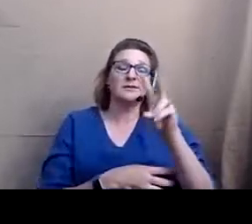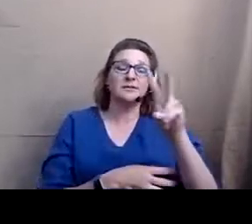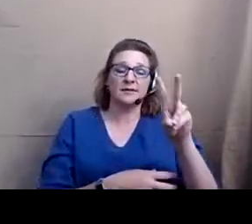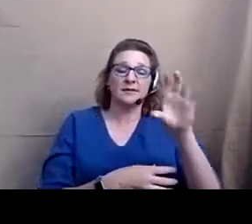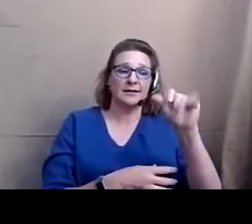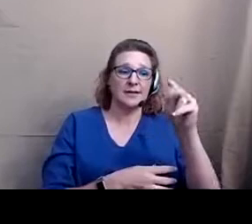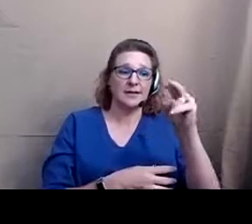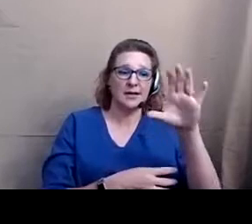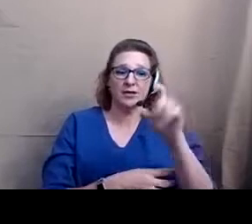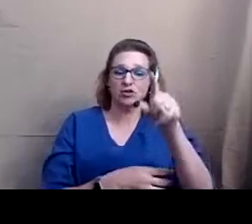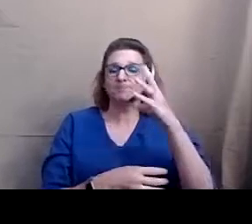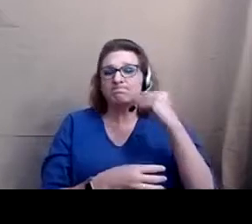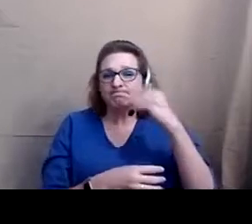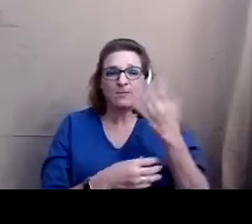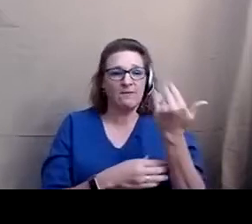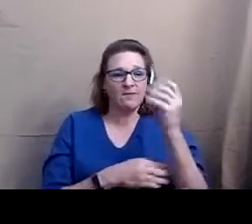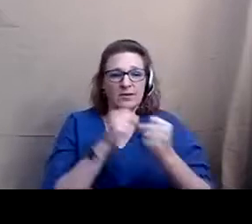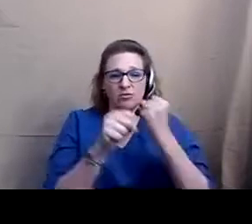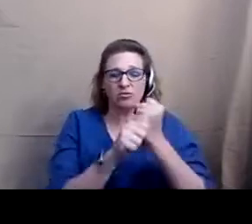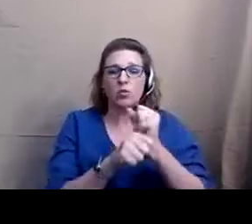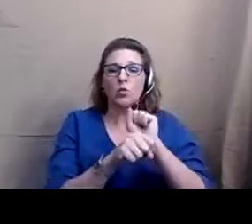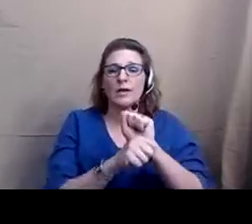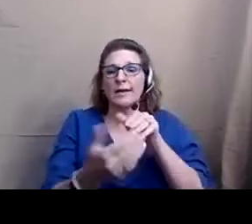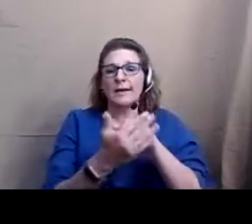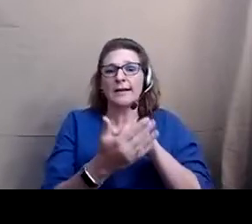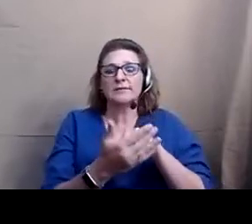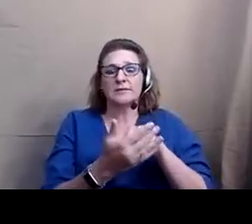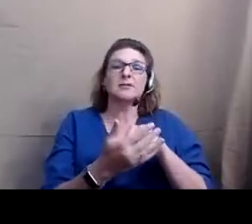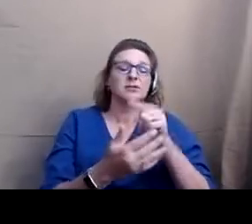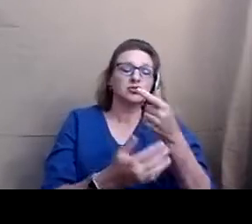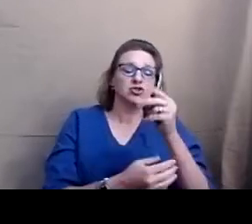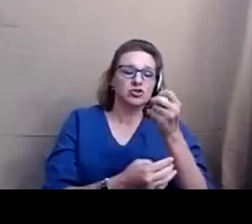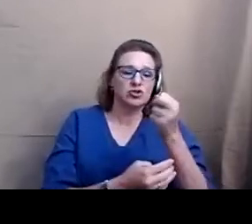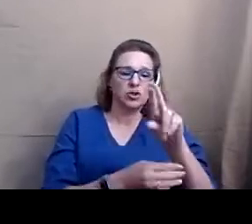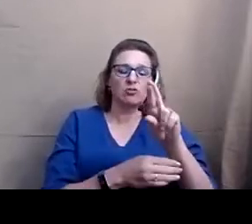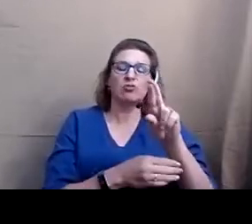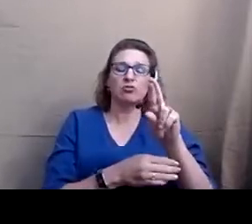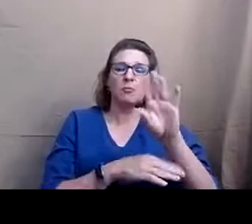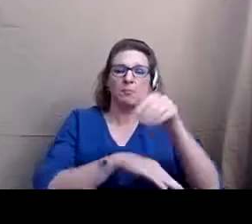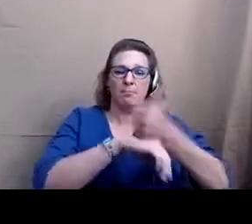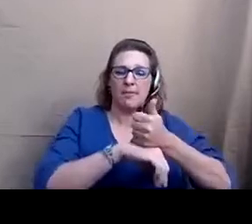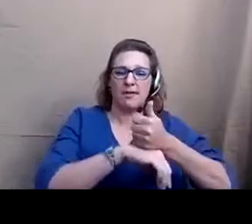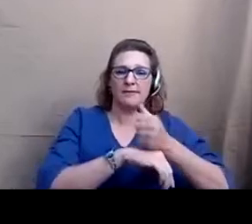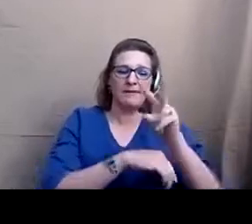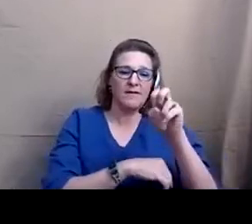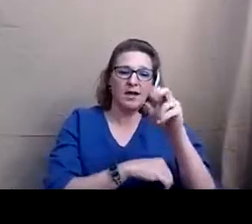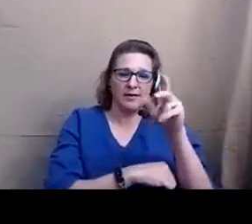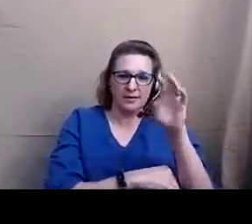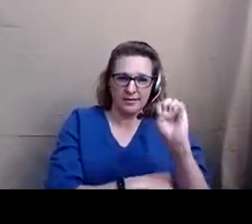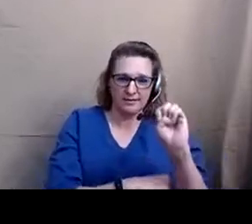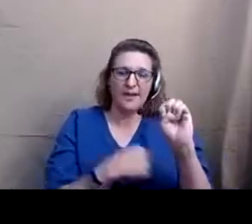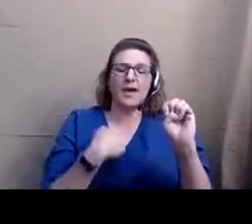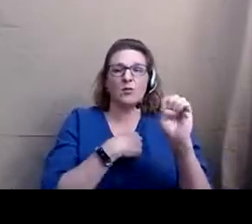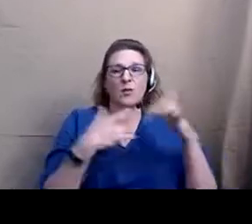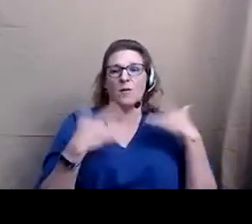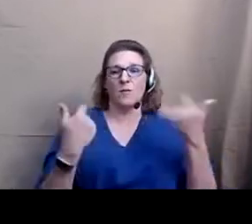of experience working against gender-based violence and brings quite a bit of knowledge to this conversation. And we're very excited to have